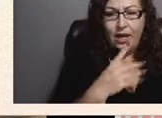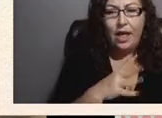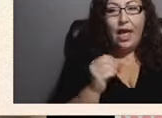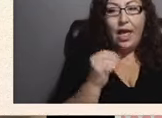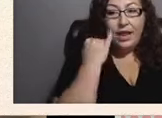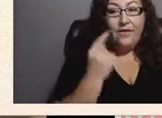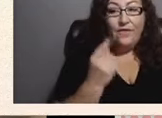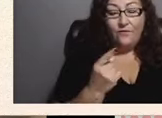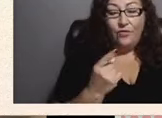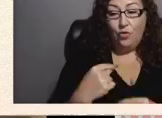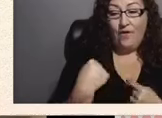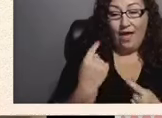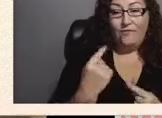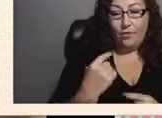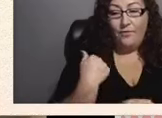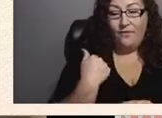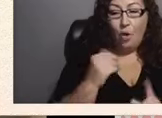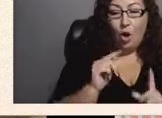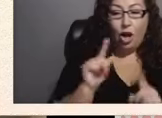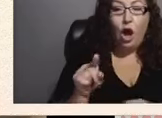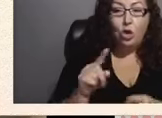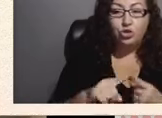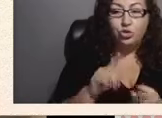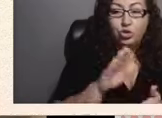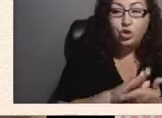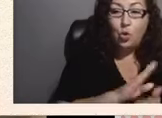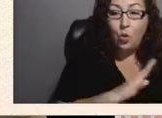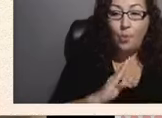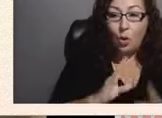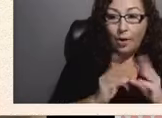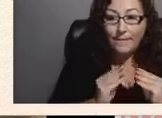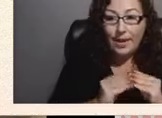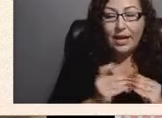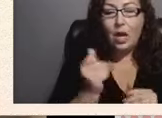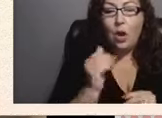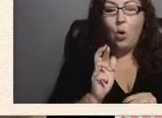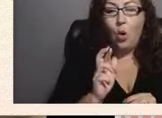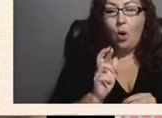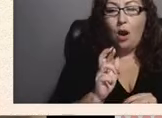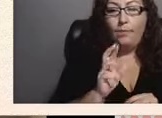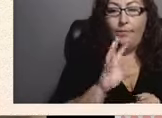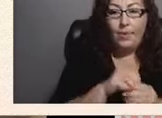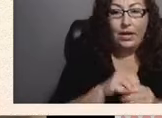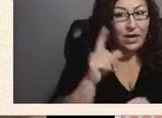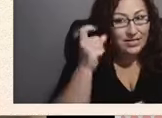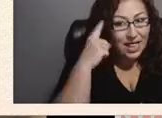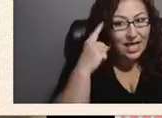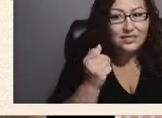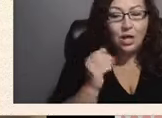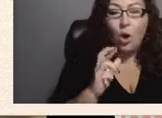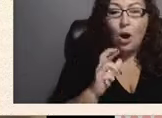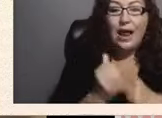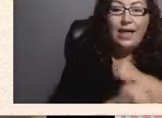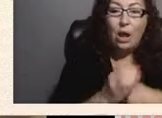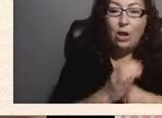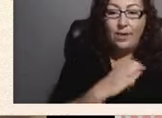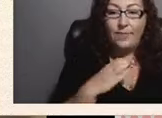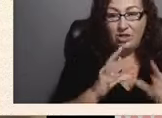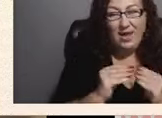ever gone to a school board meeting or been in Tallahassee or a county commission meeting, so